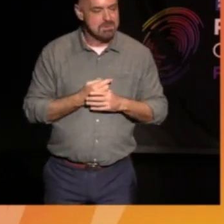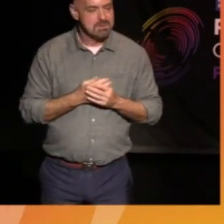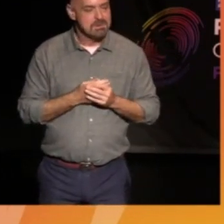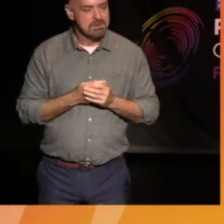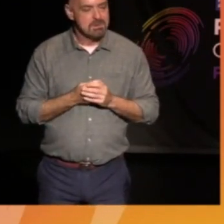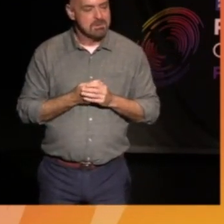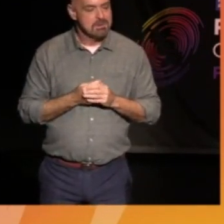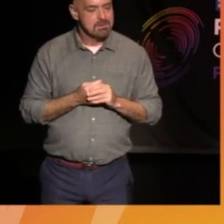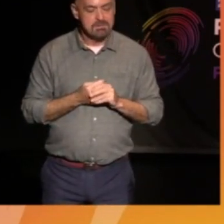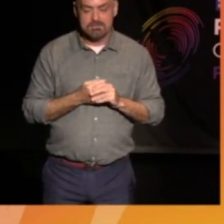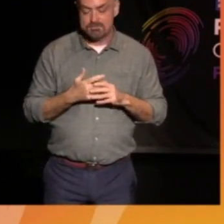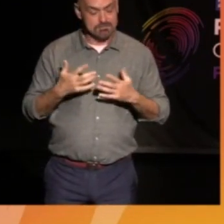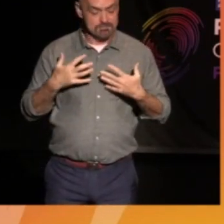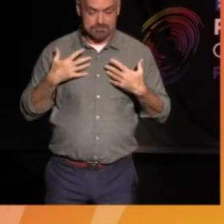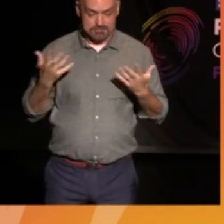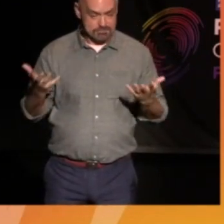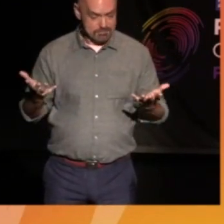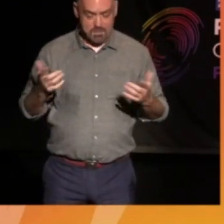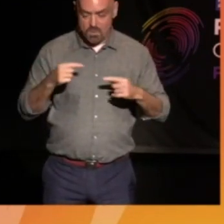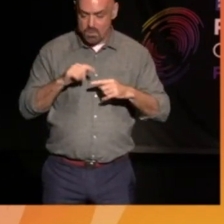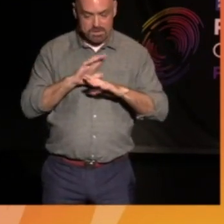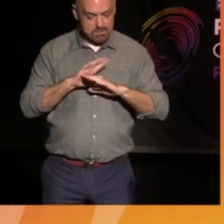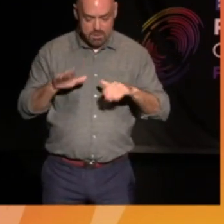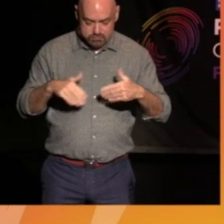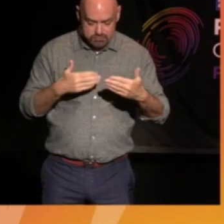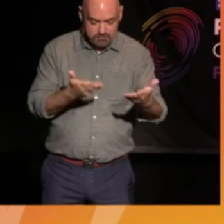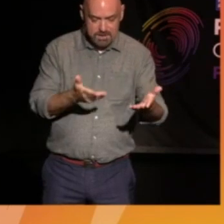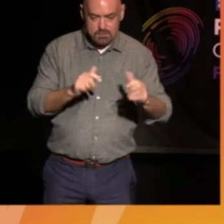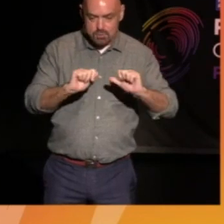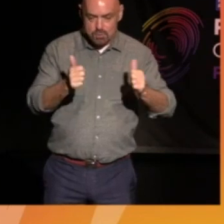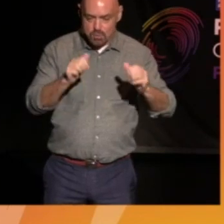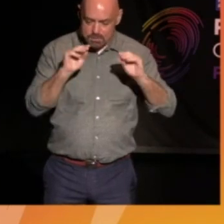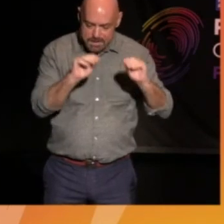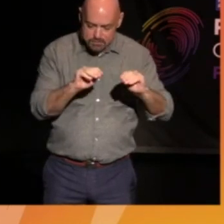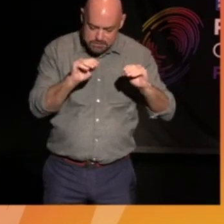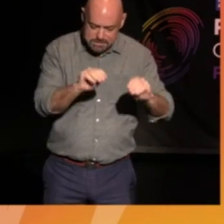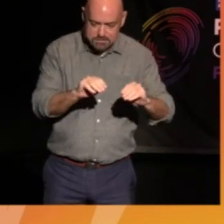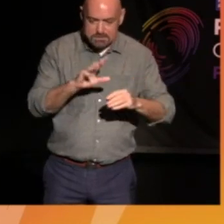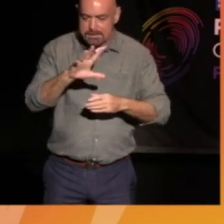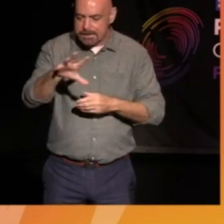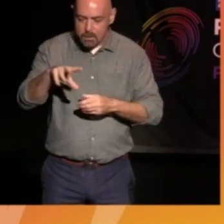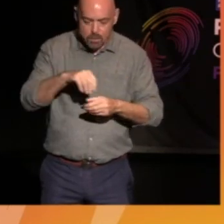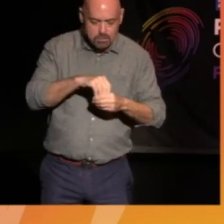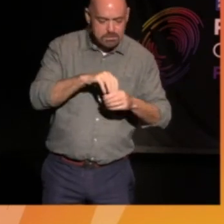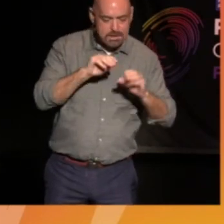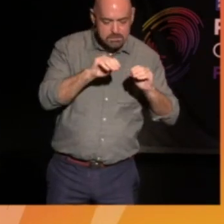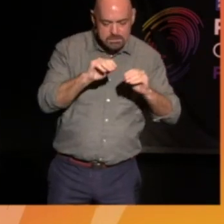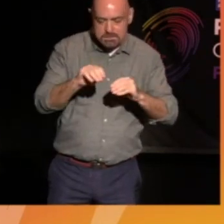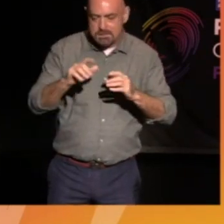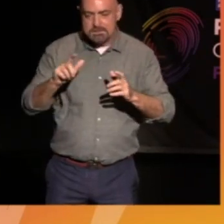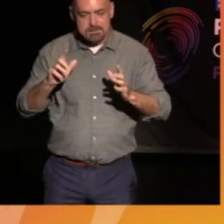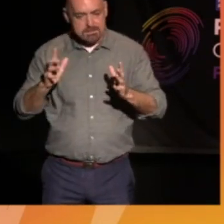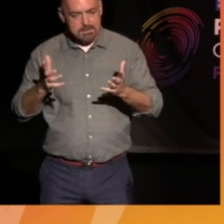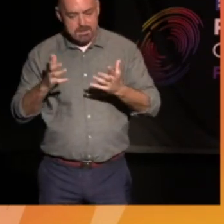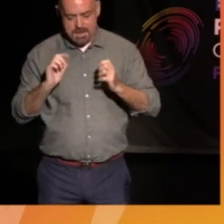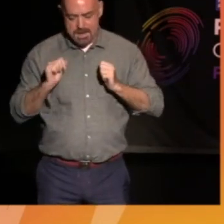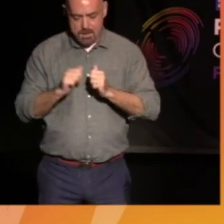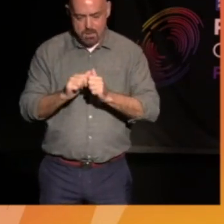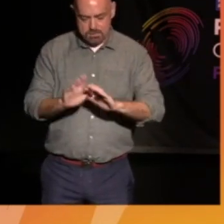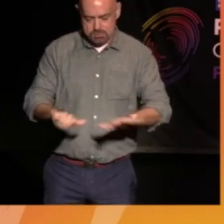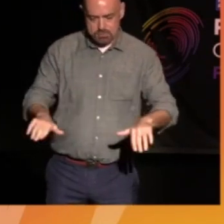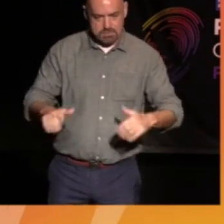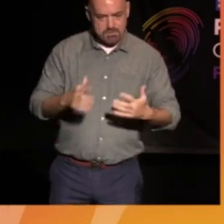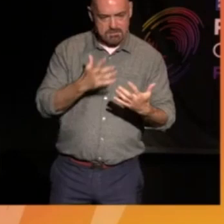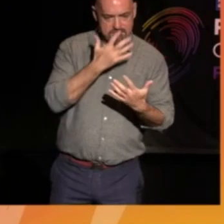been able to ensure good quality public education, inclusive education, child-friendly education for our children between